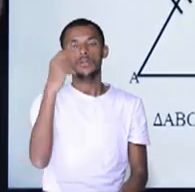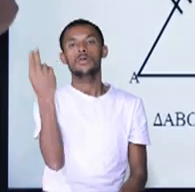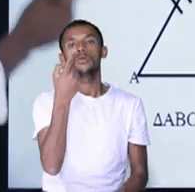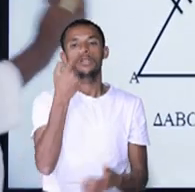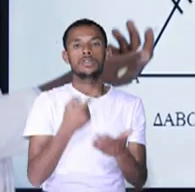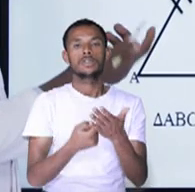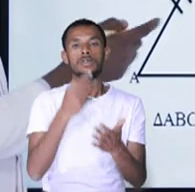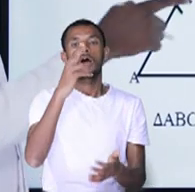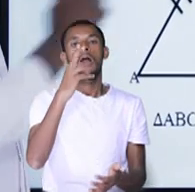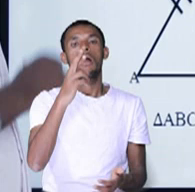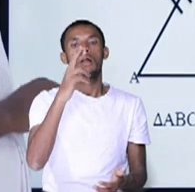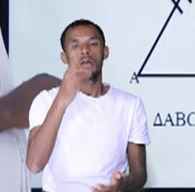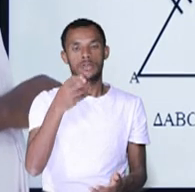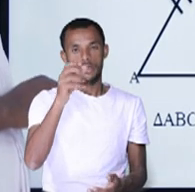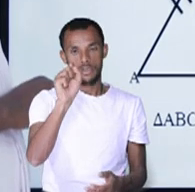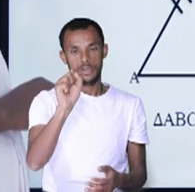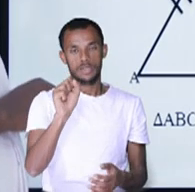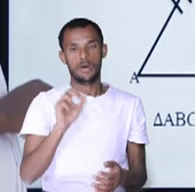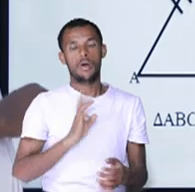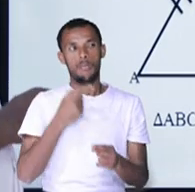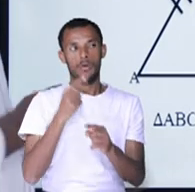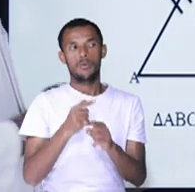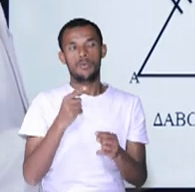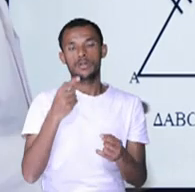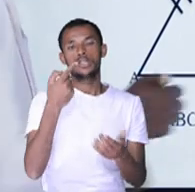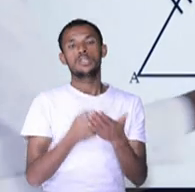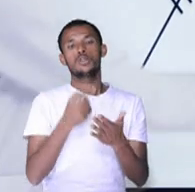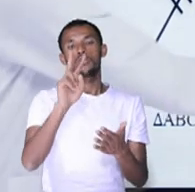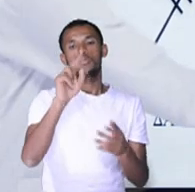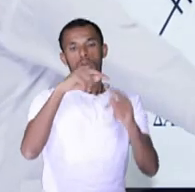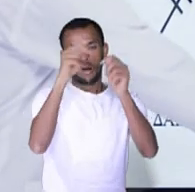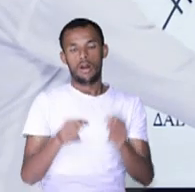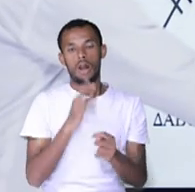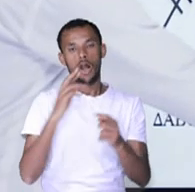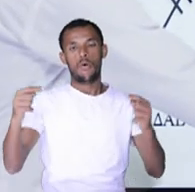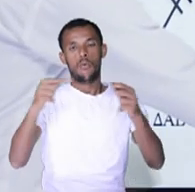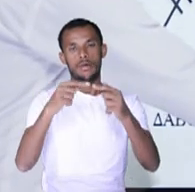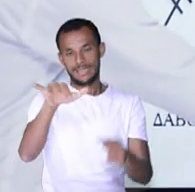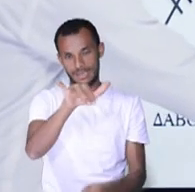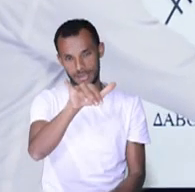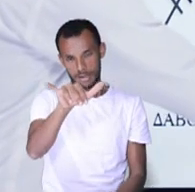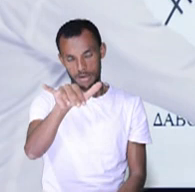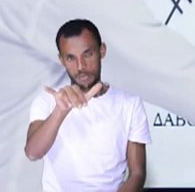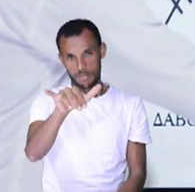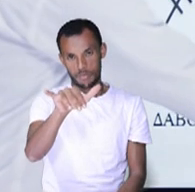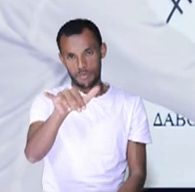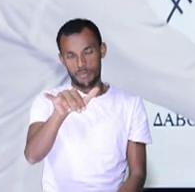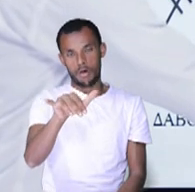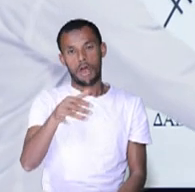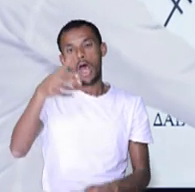this RHS, we can prove these two triangles are congruent. They have the same or a